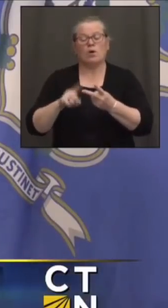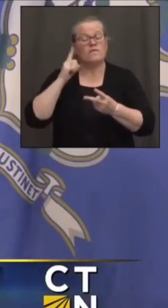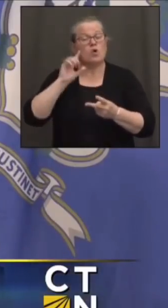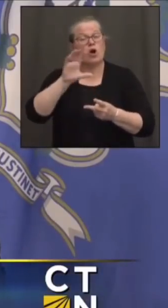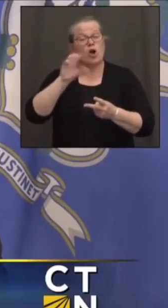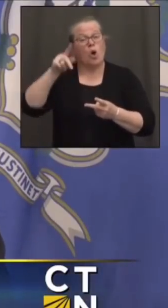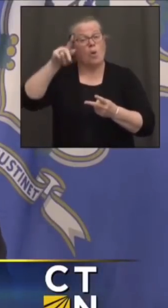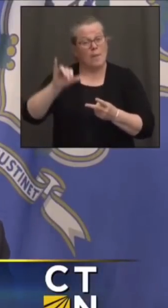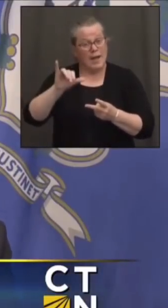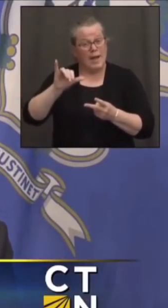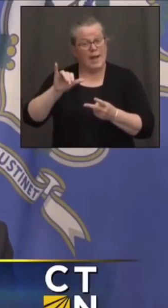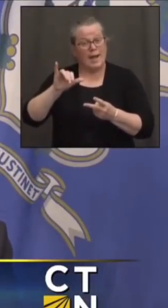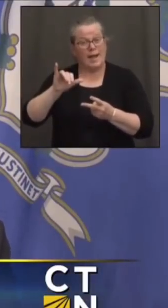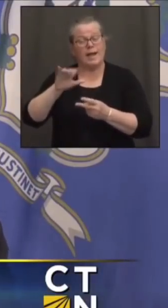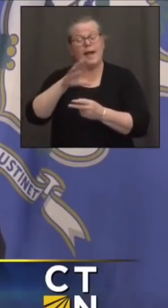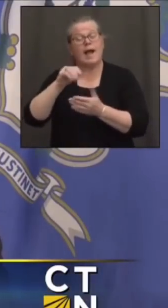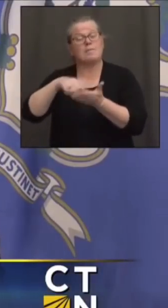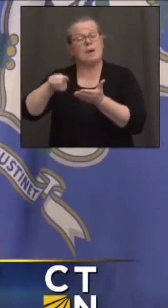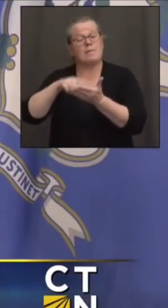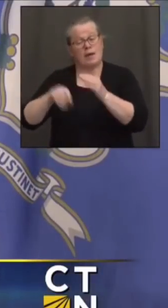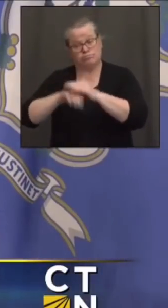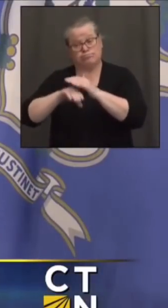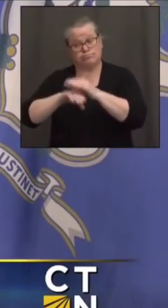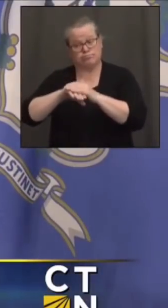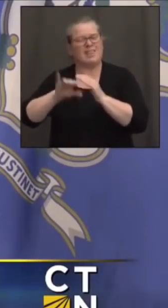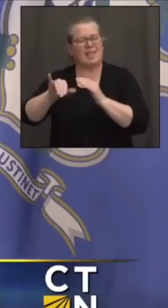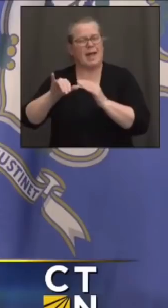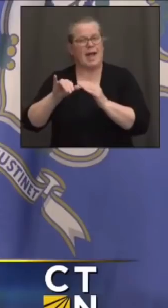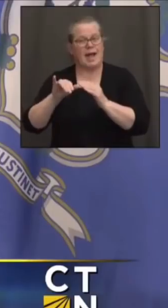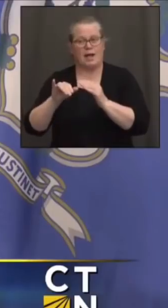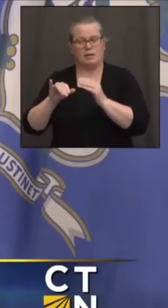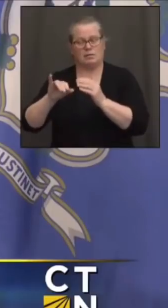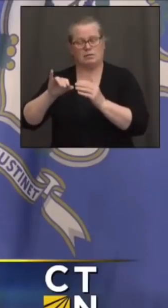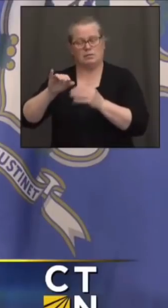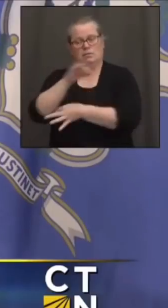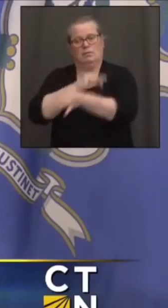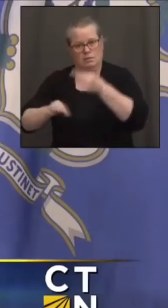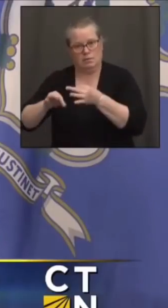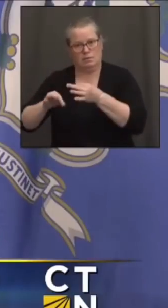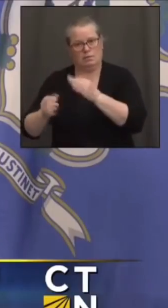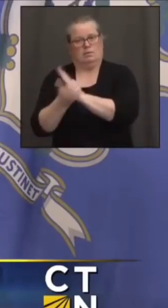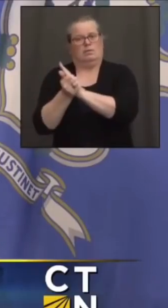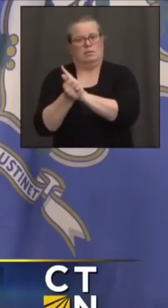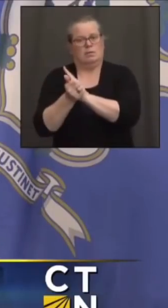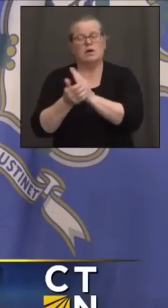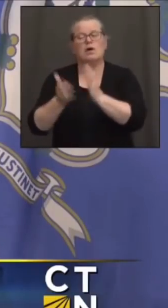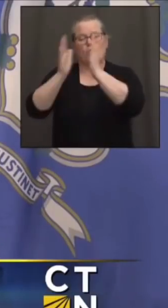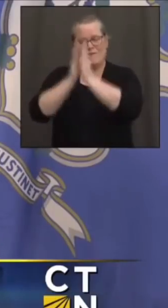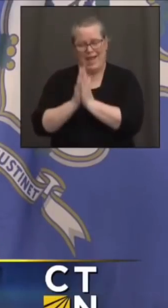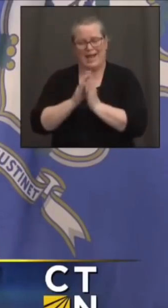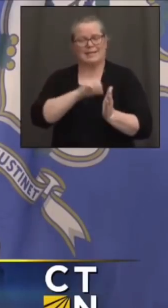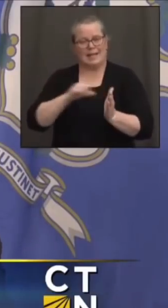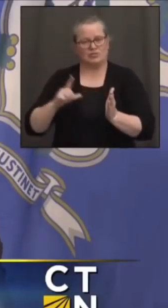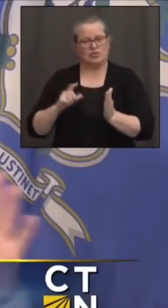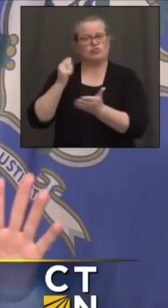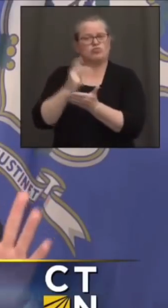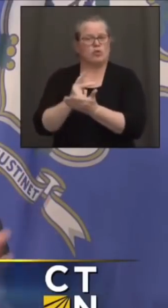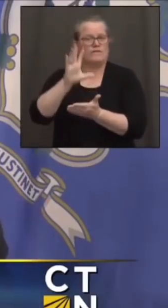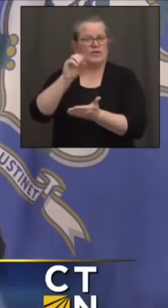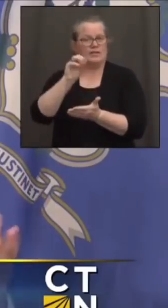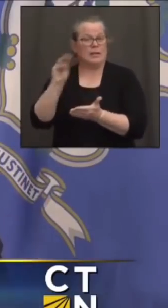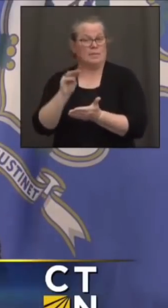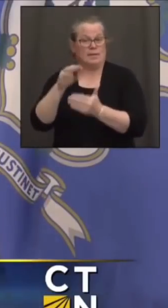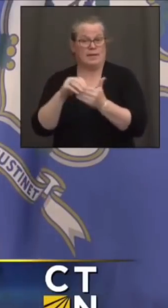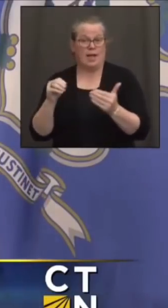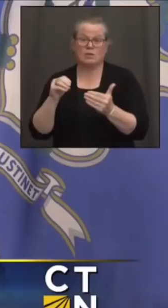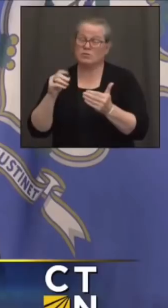the deductibles is that $50 million fee that we've asked the legislature to approve. There's a lot of